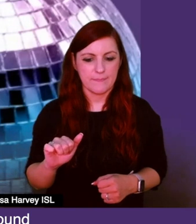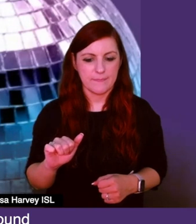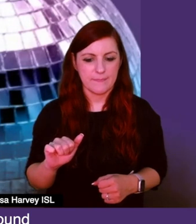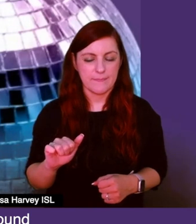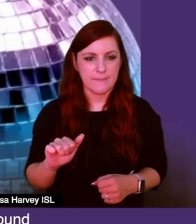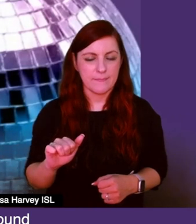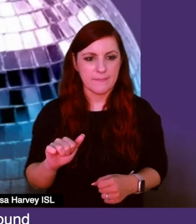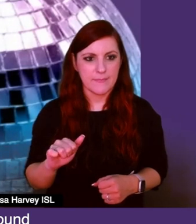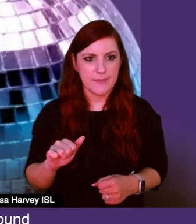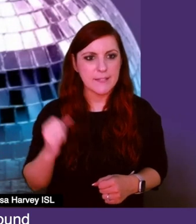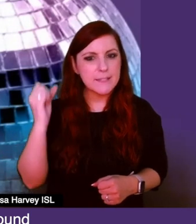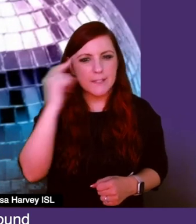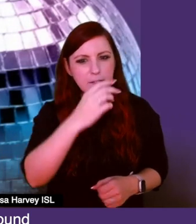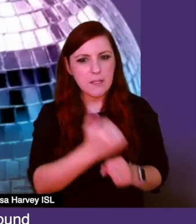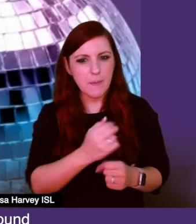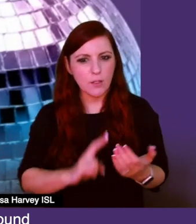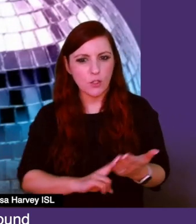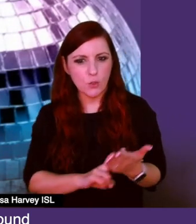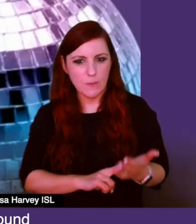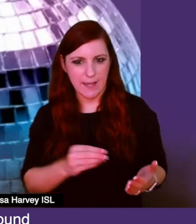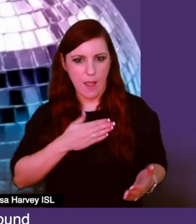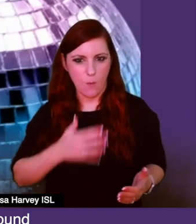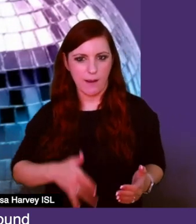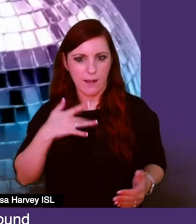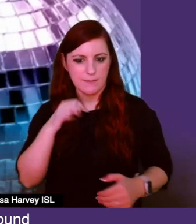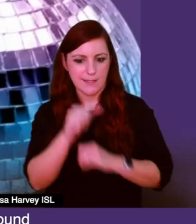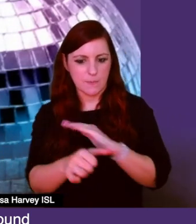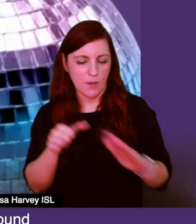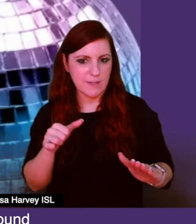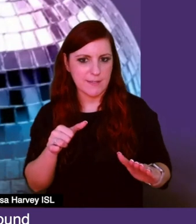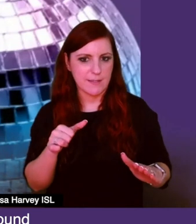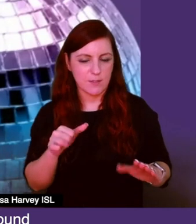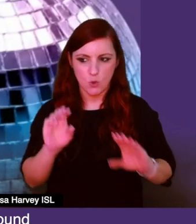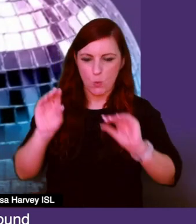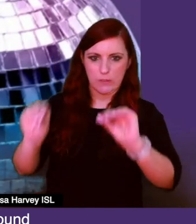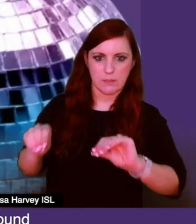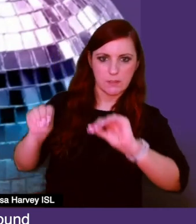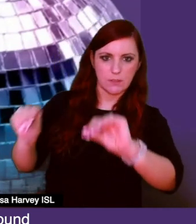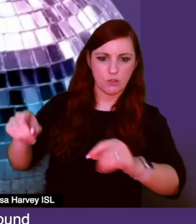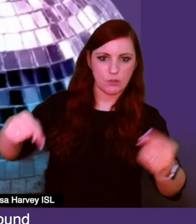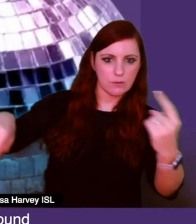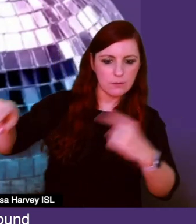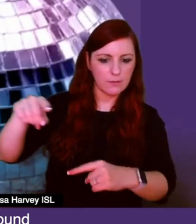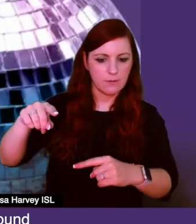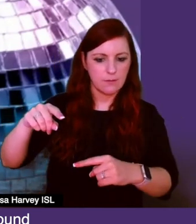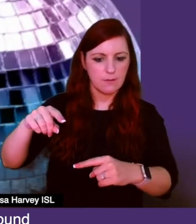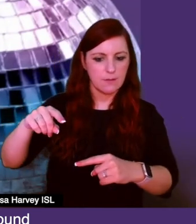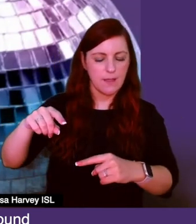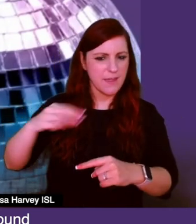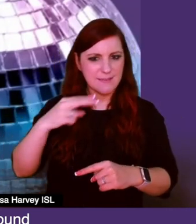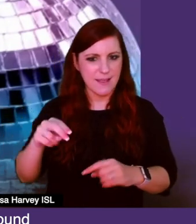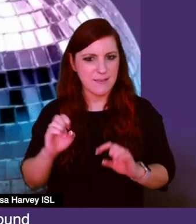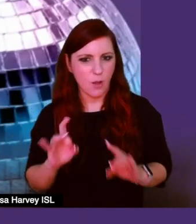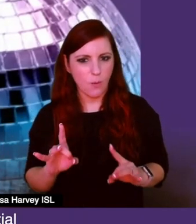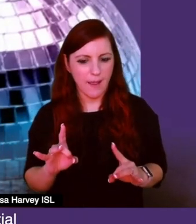the difficulty around using our lived experience to make change, and it's not